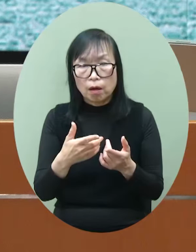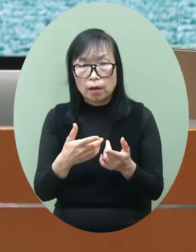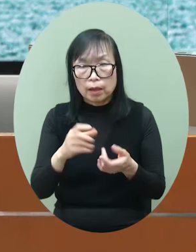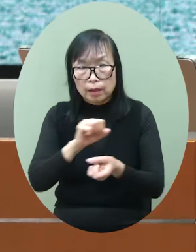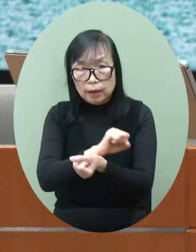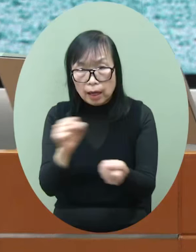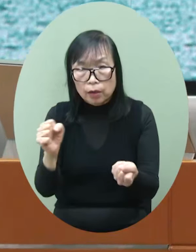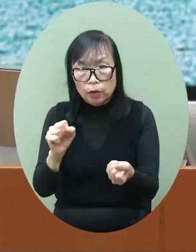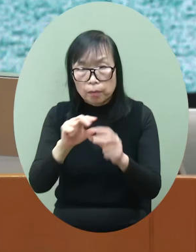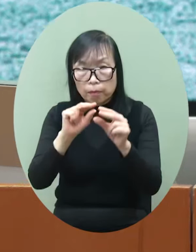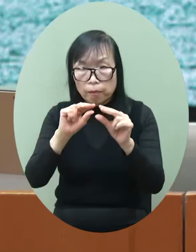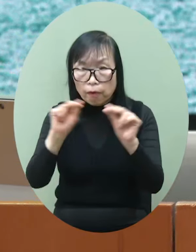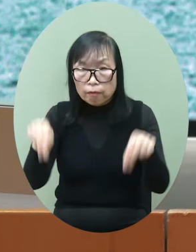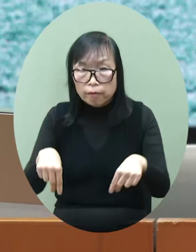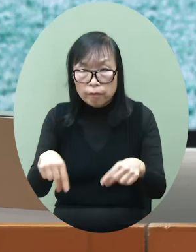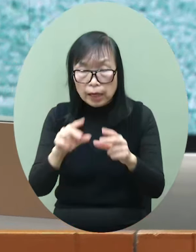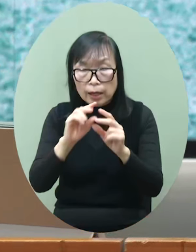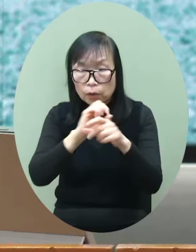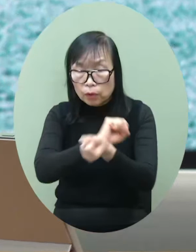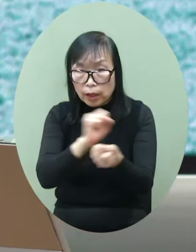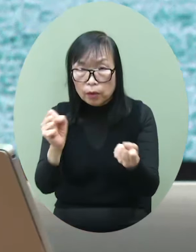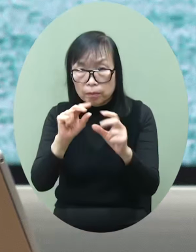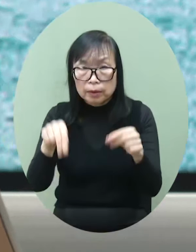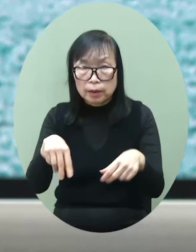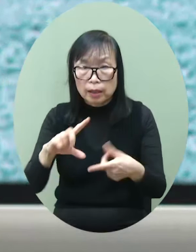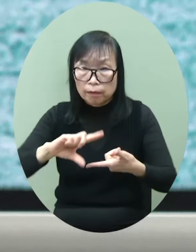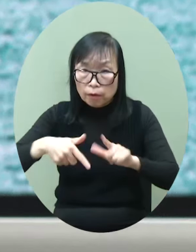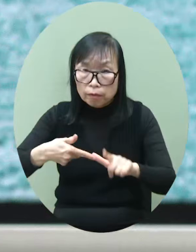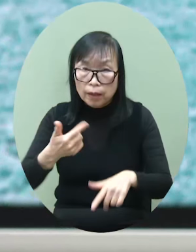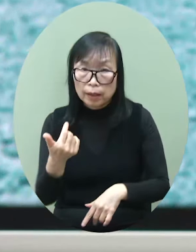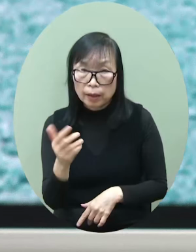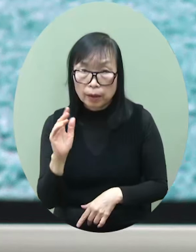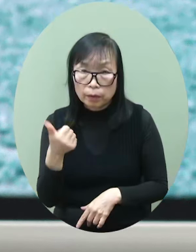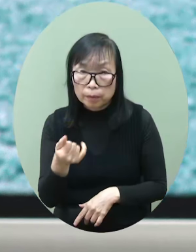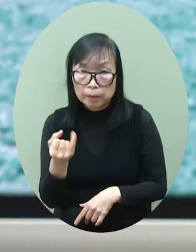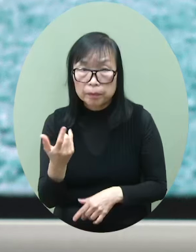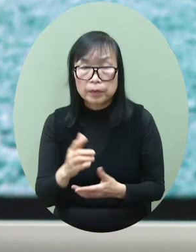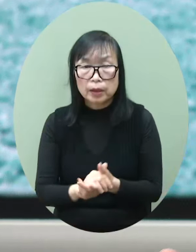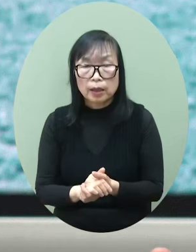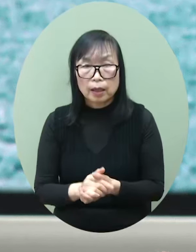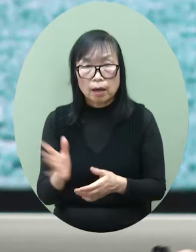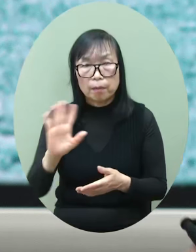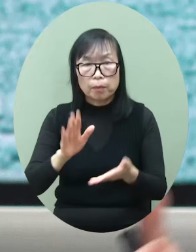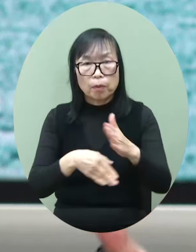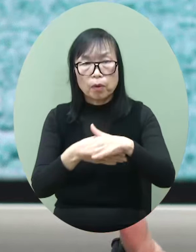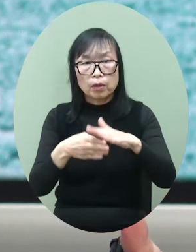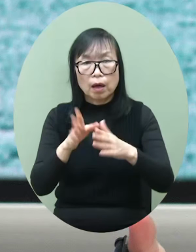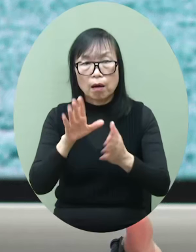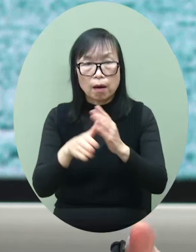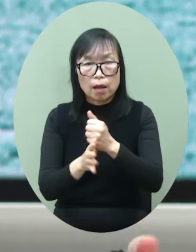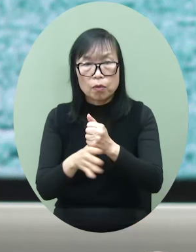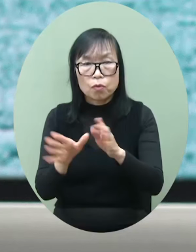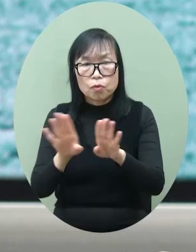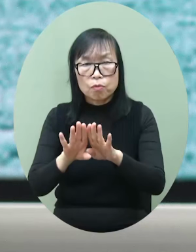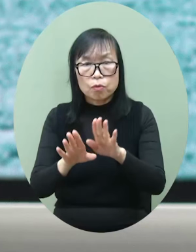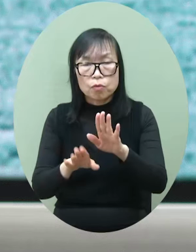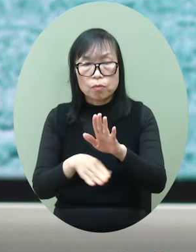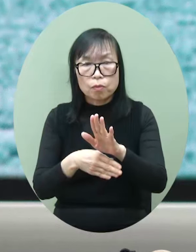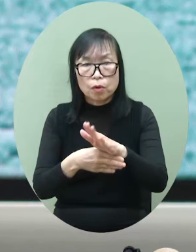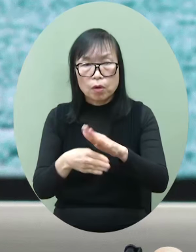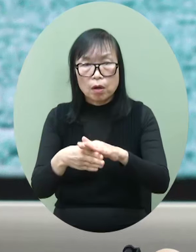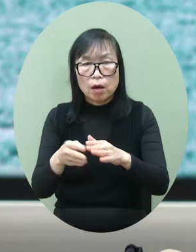I do not have the number of people who work in the stores or the markets I mean all the staff in the